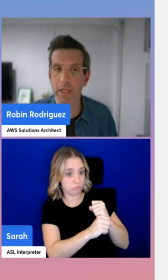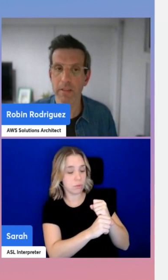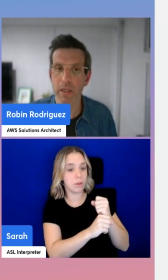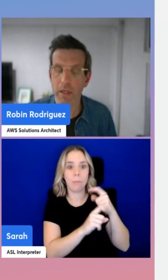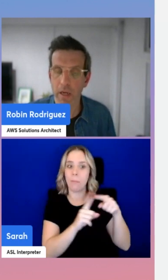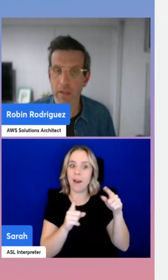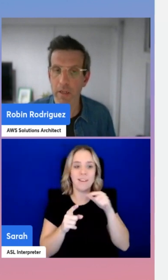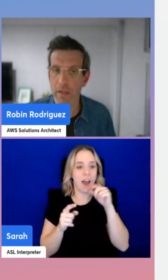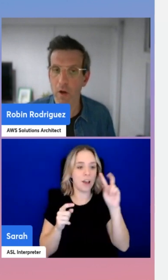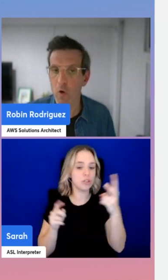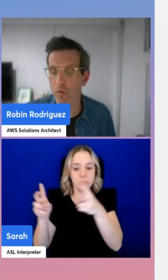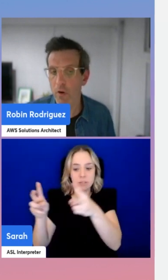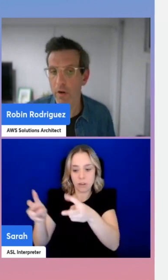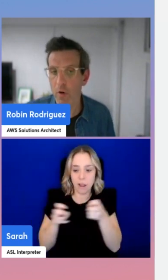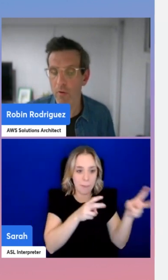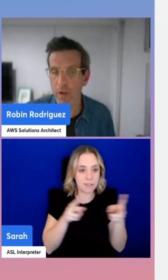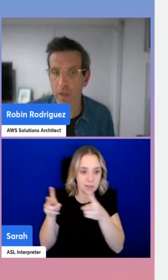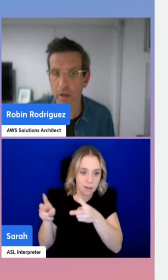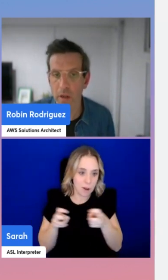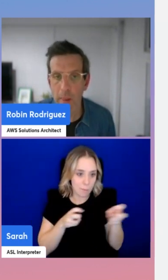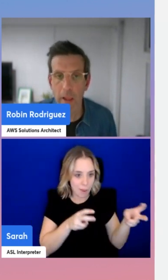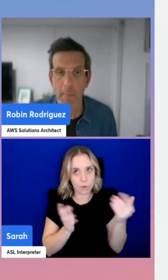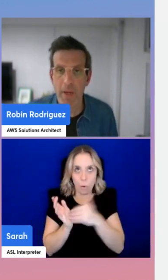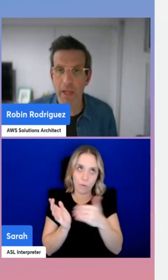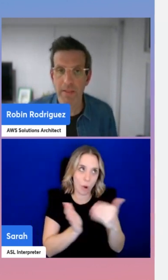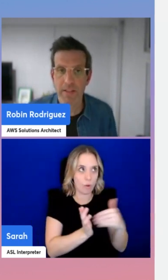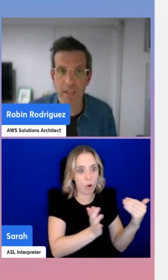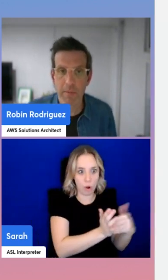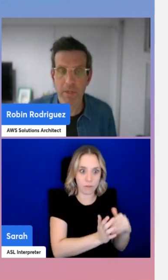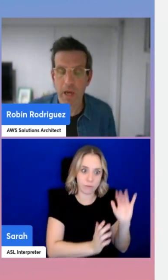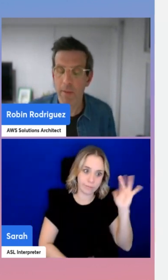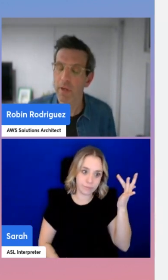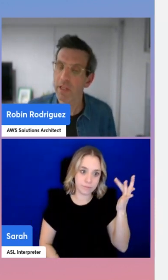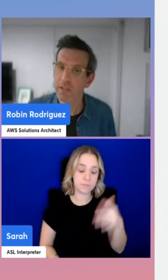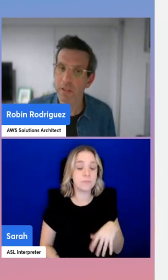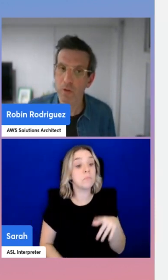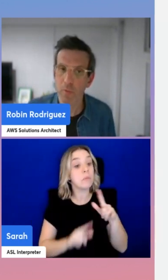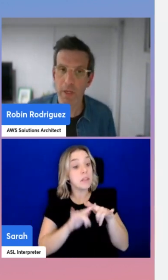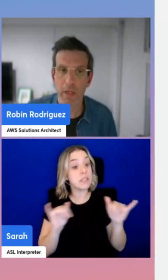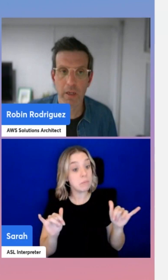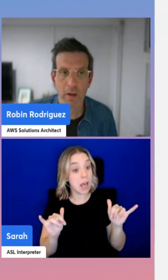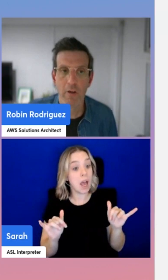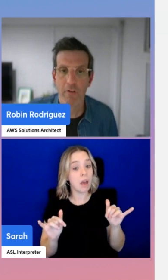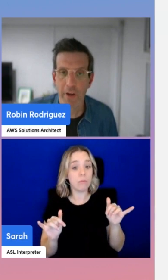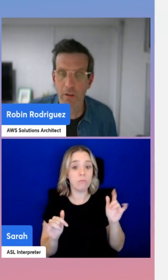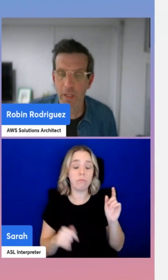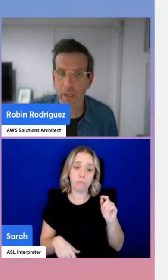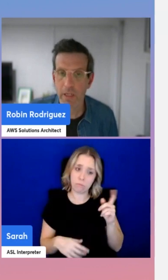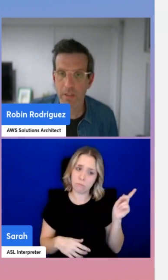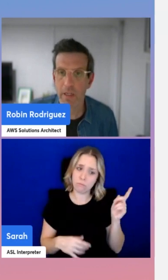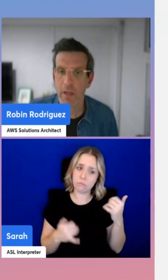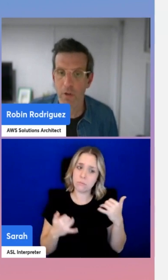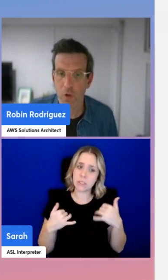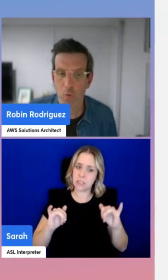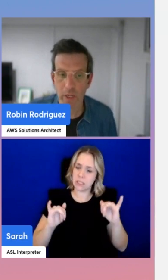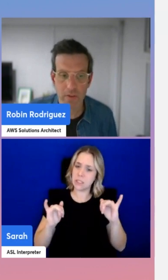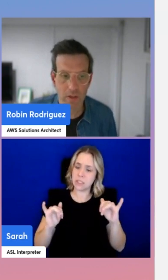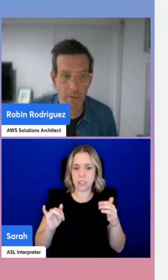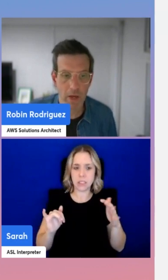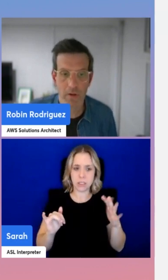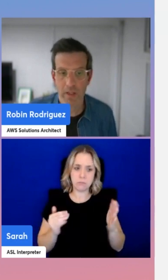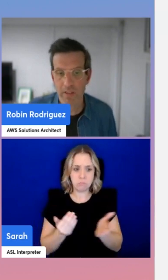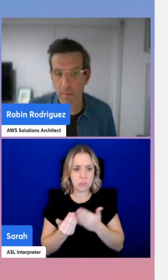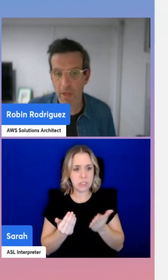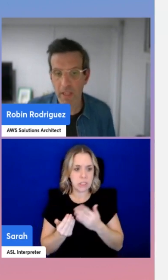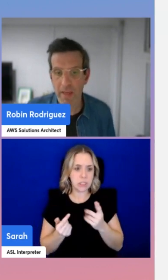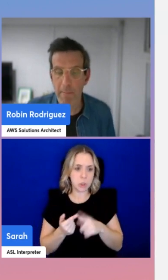and pasting content over and over again, but at the same time, still being fairly easy to reason